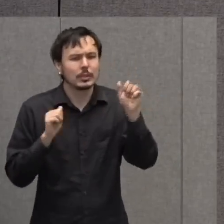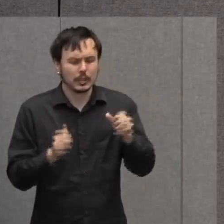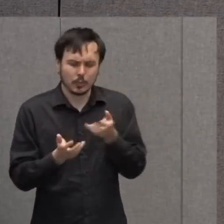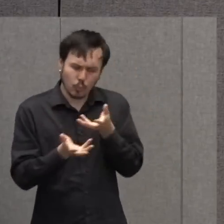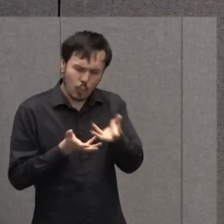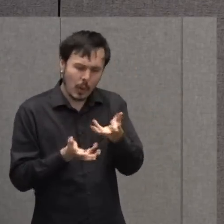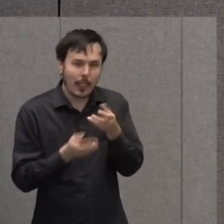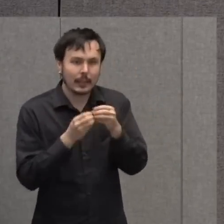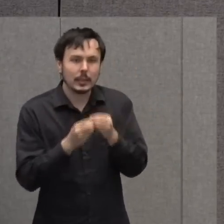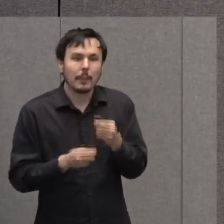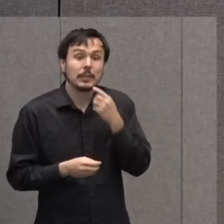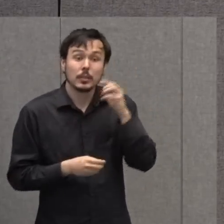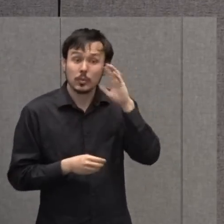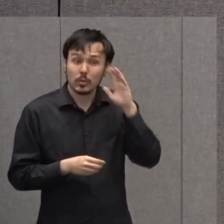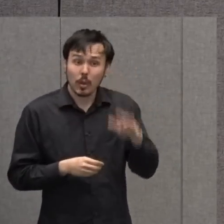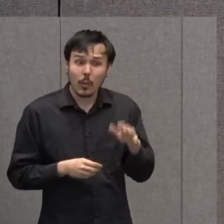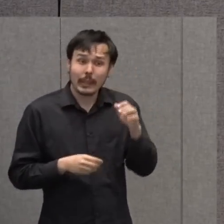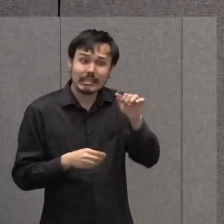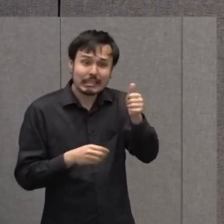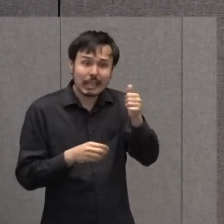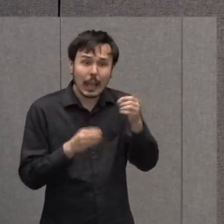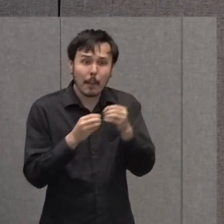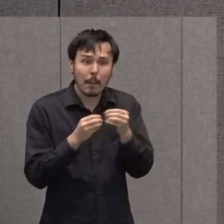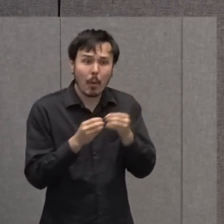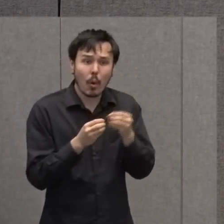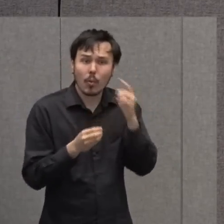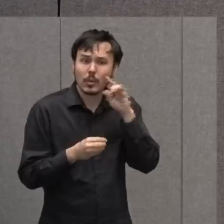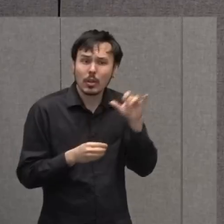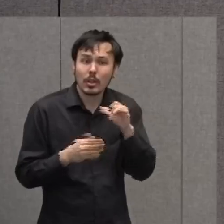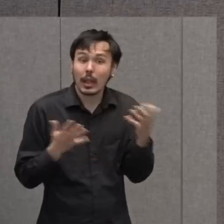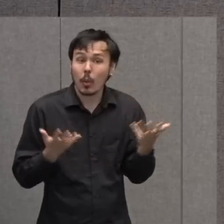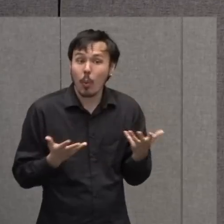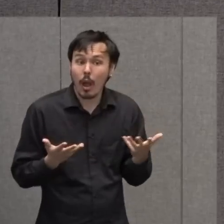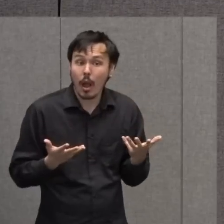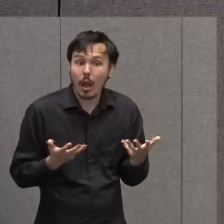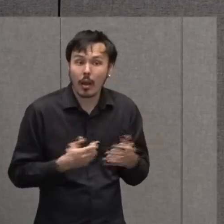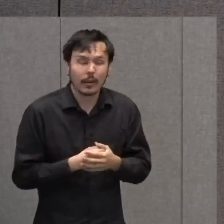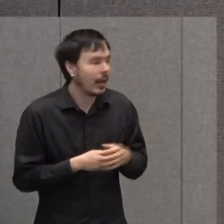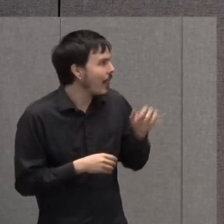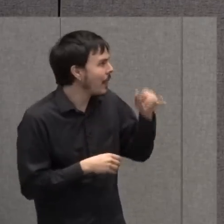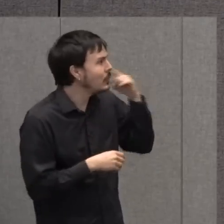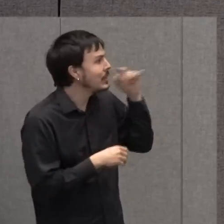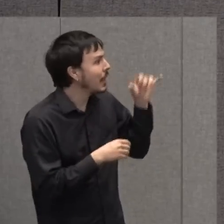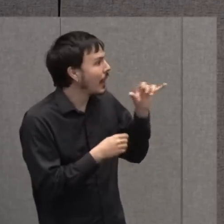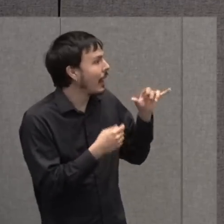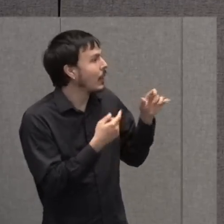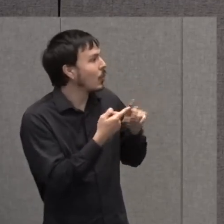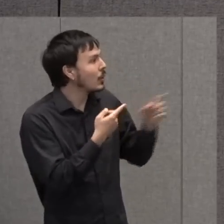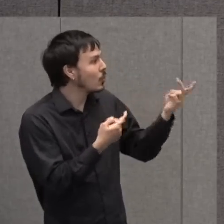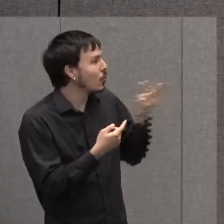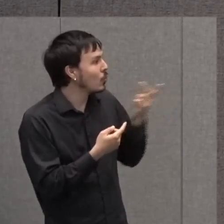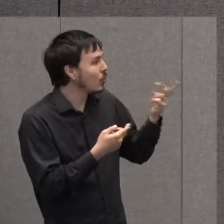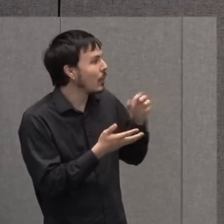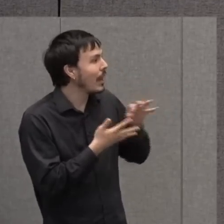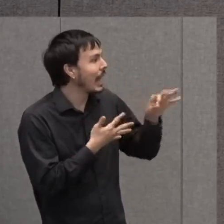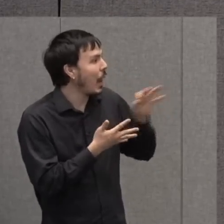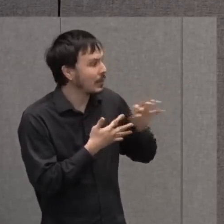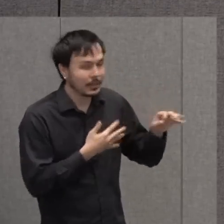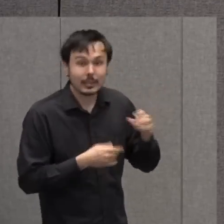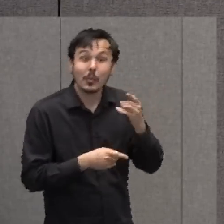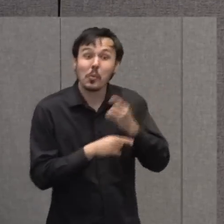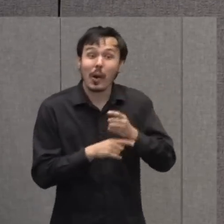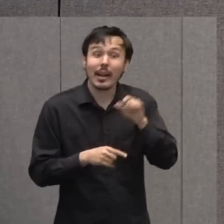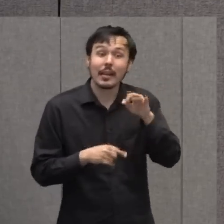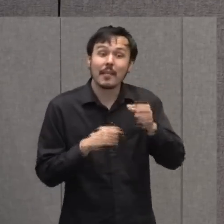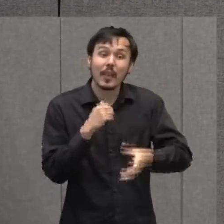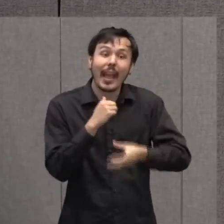do you know what would 10 more be in this number? Ooh, 400. That's like when we were counting. Yes, so we would add another 10, like as